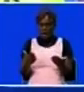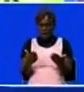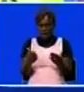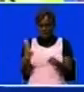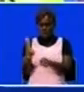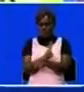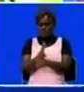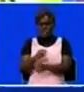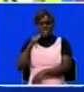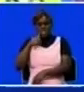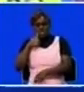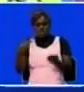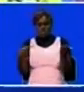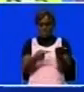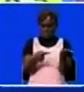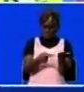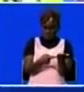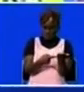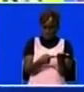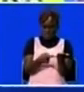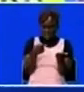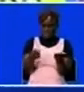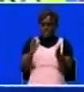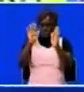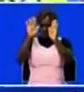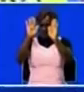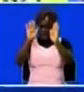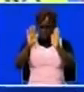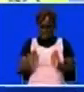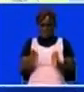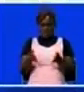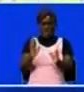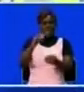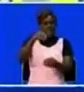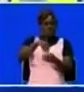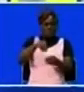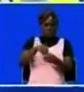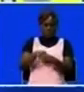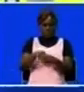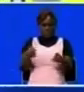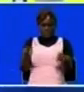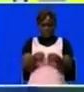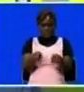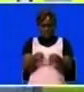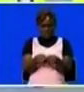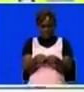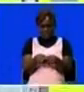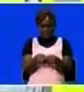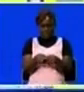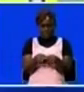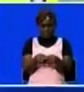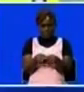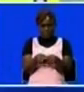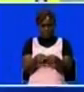using this particular technology. And therefore, it's a worthwhile investment. In the very near future, maybe in 5 years, just like in the